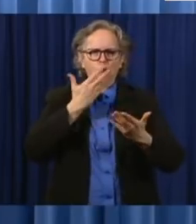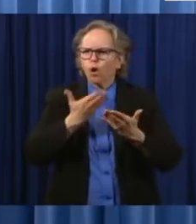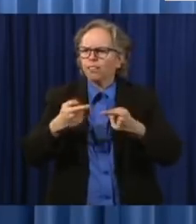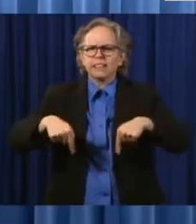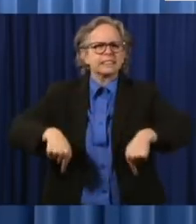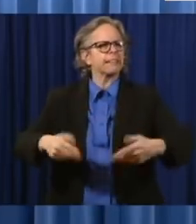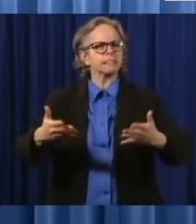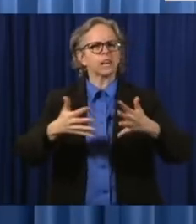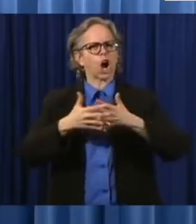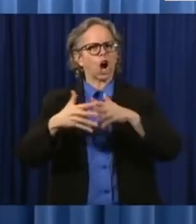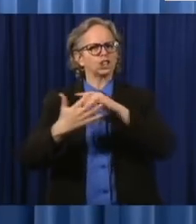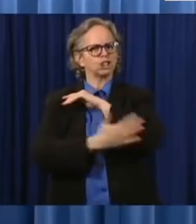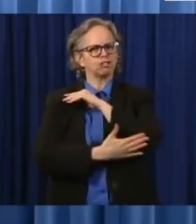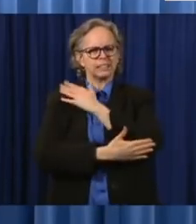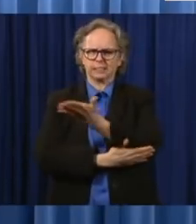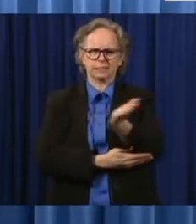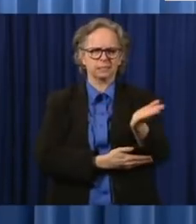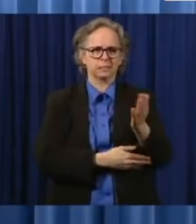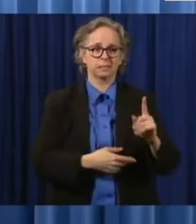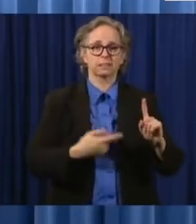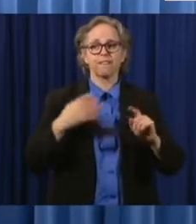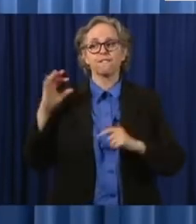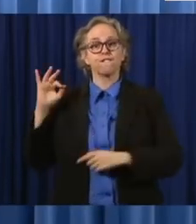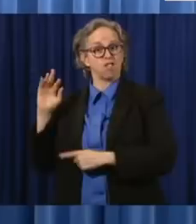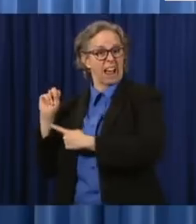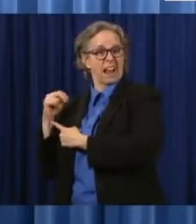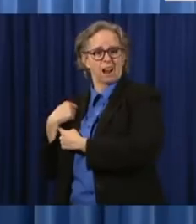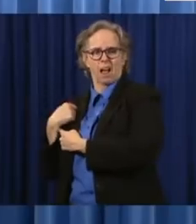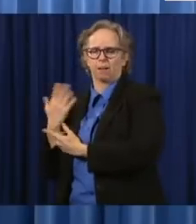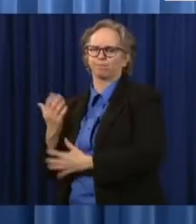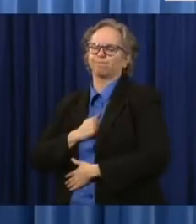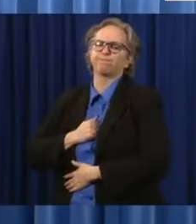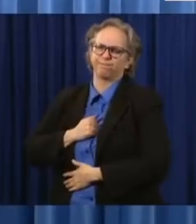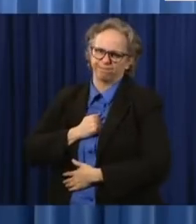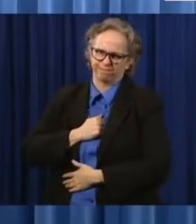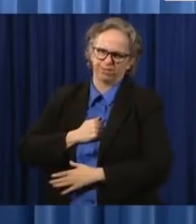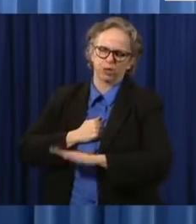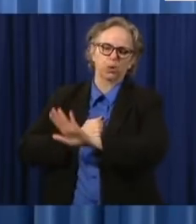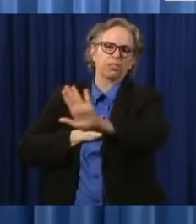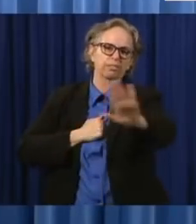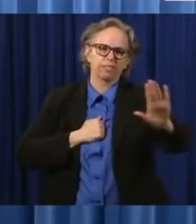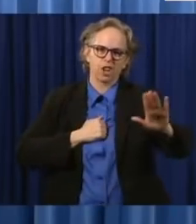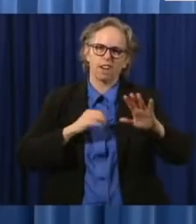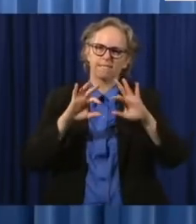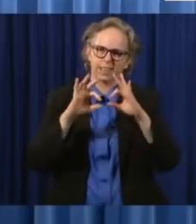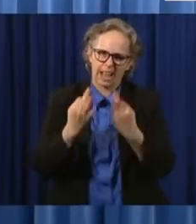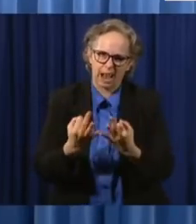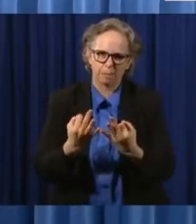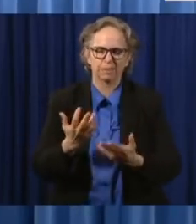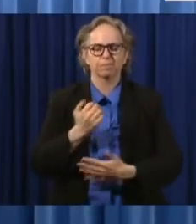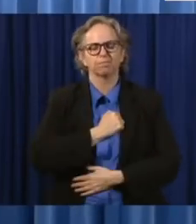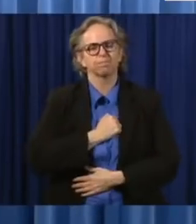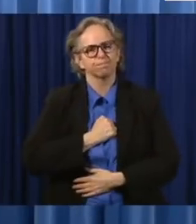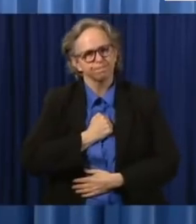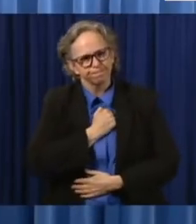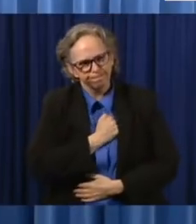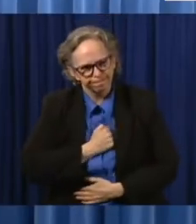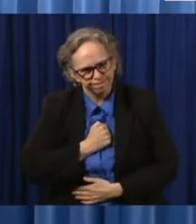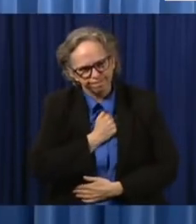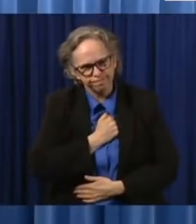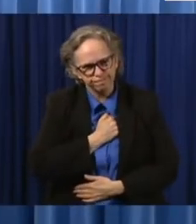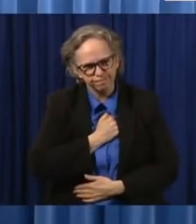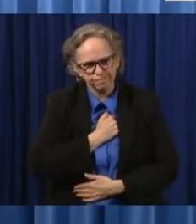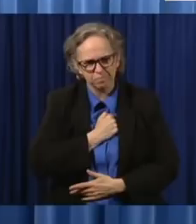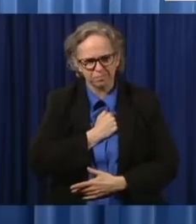and I send our condolences to her family. We're so very, very sorry. This is a great